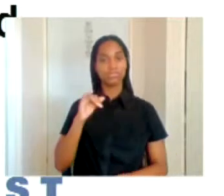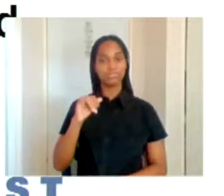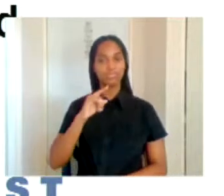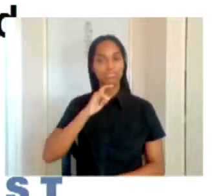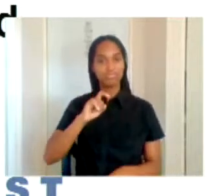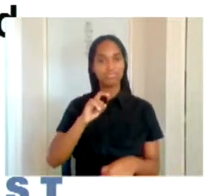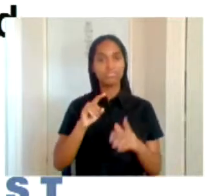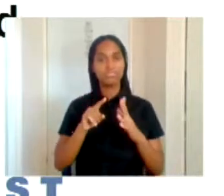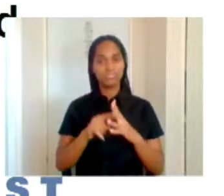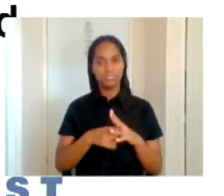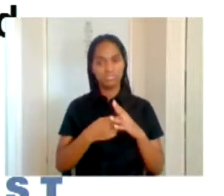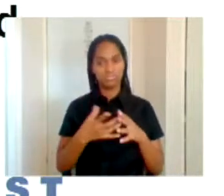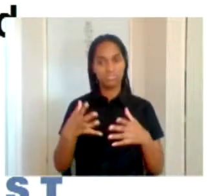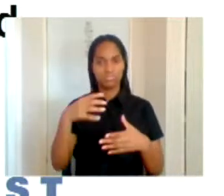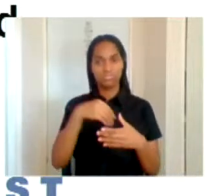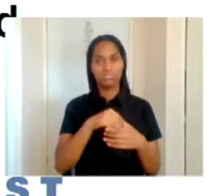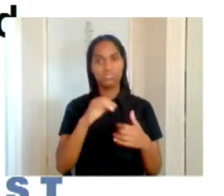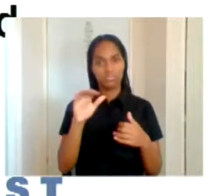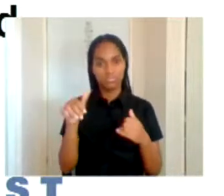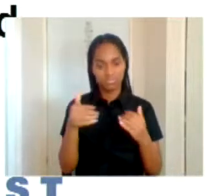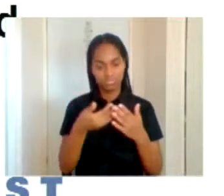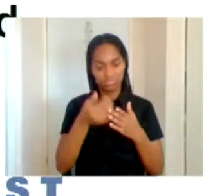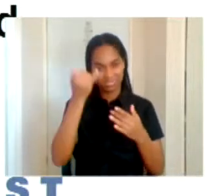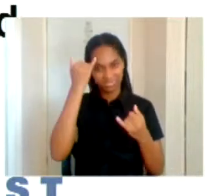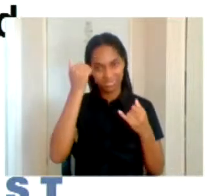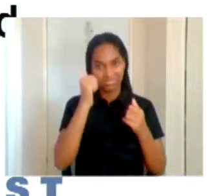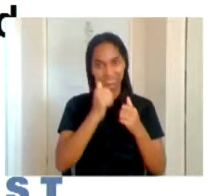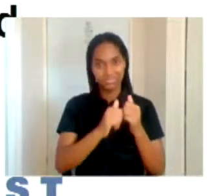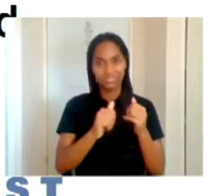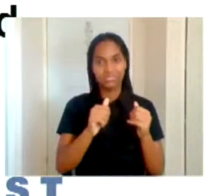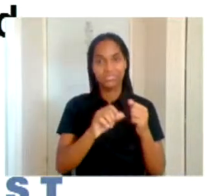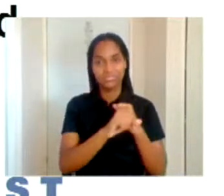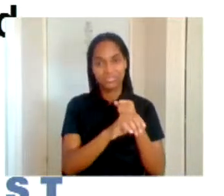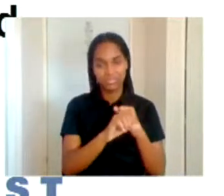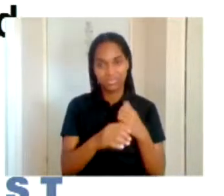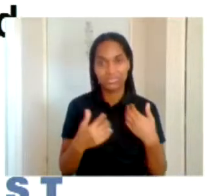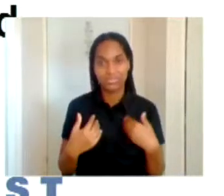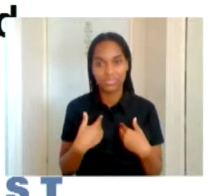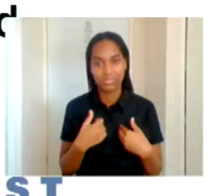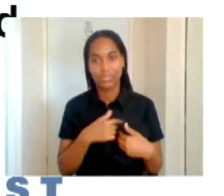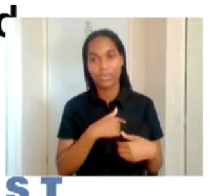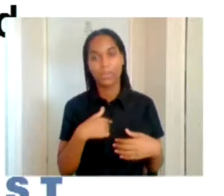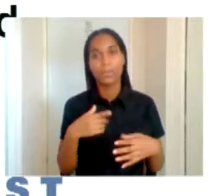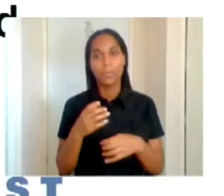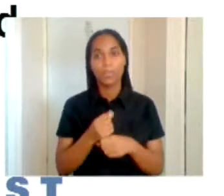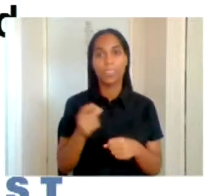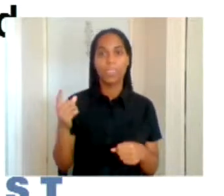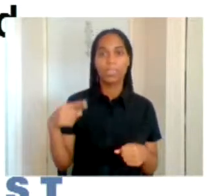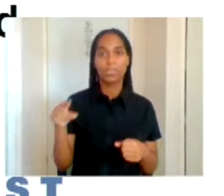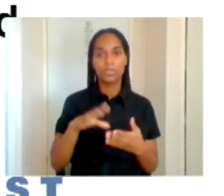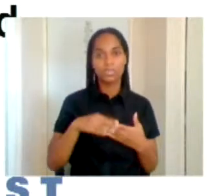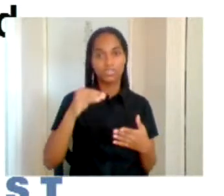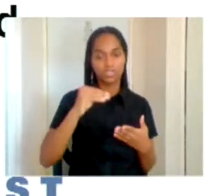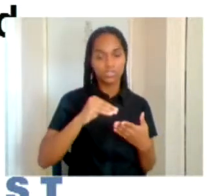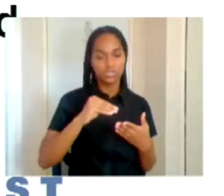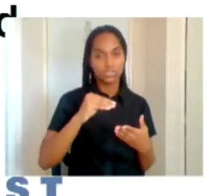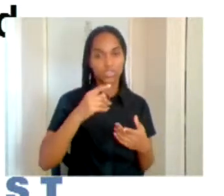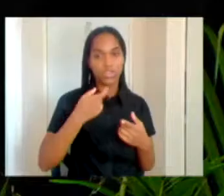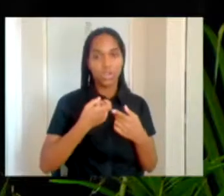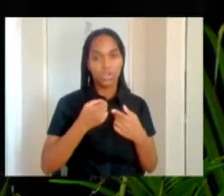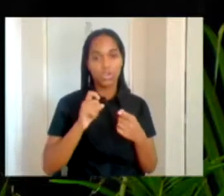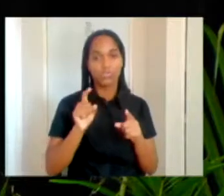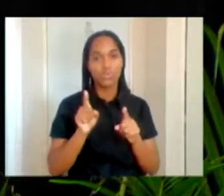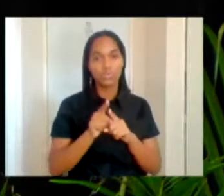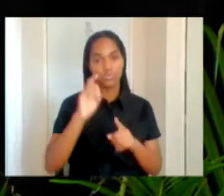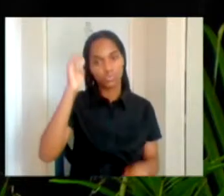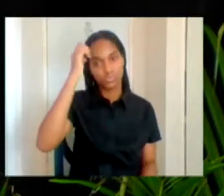incubate all of the ideas that every broadcaster had. And we took those lessons learned also from Europe, and so from